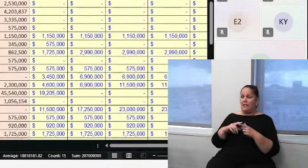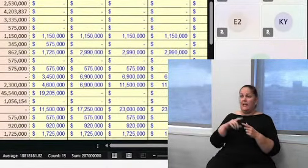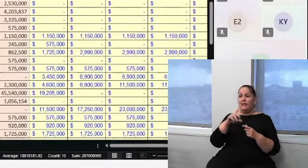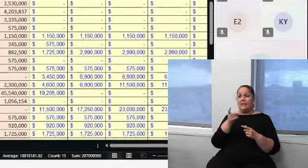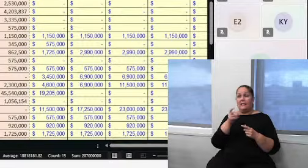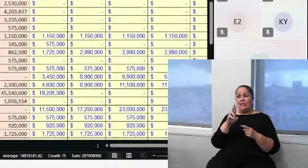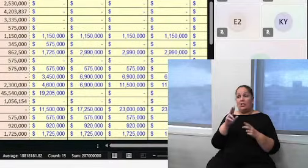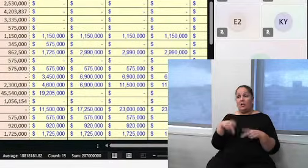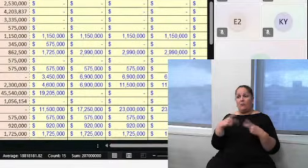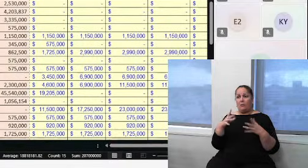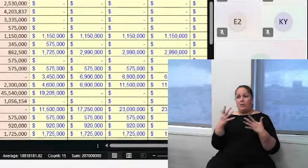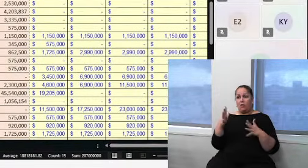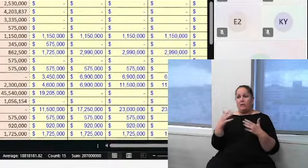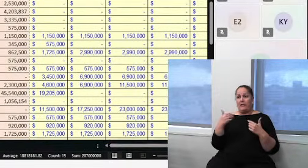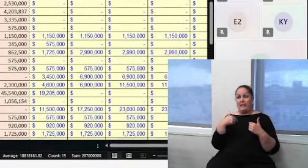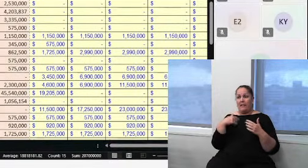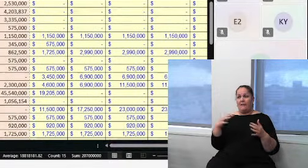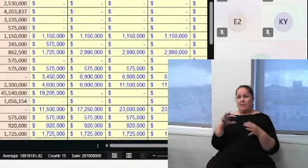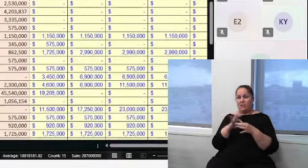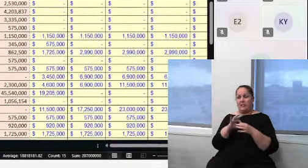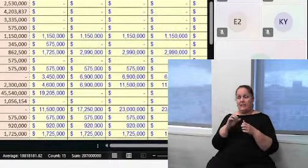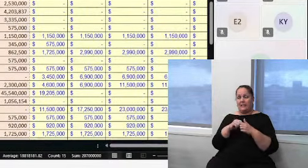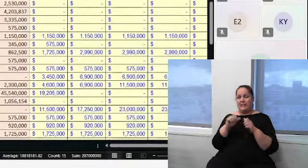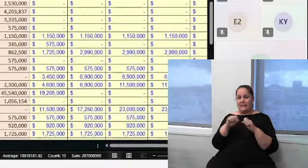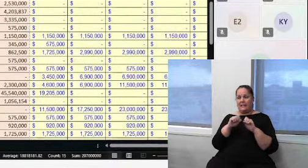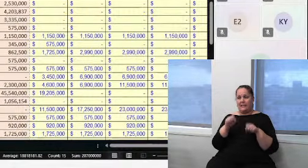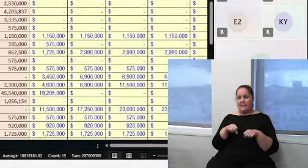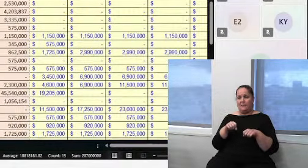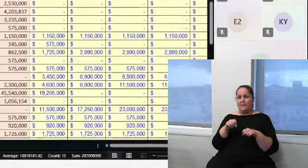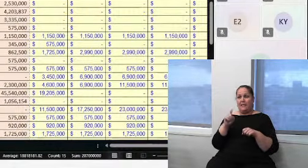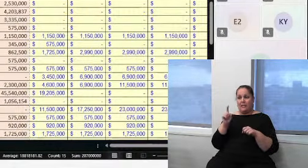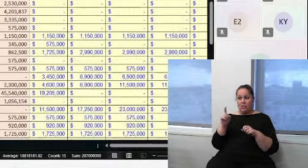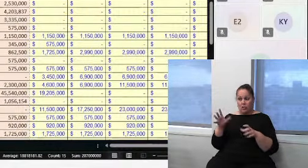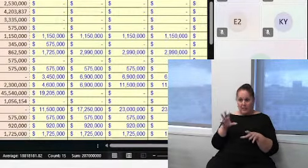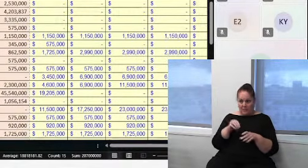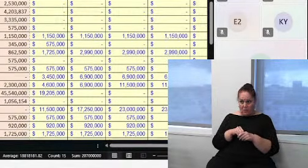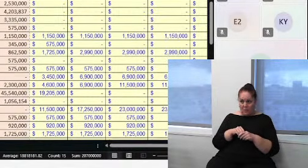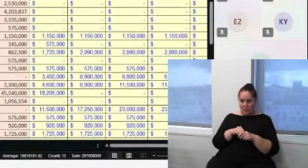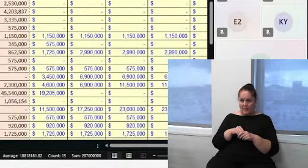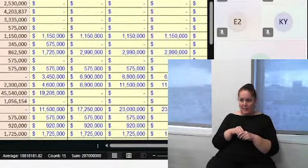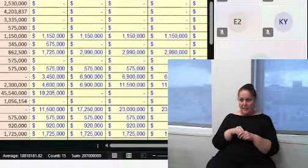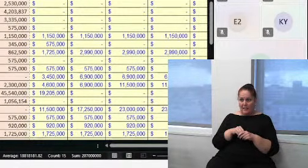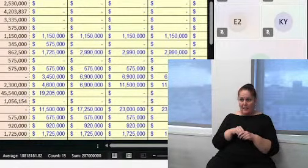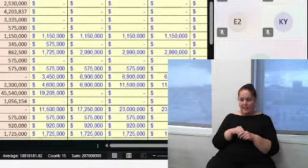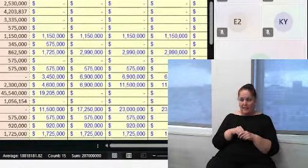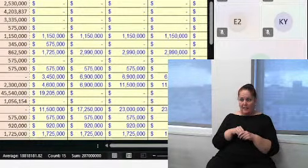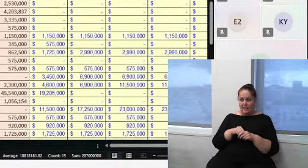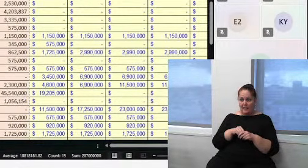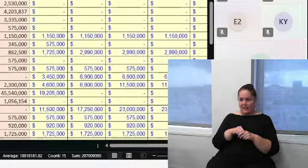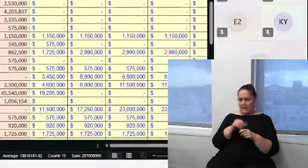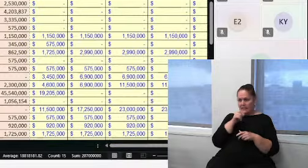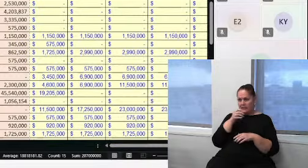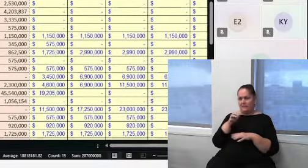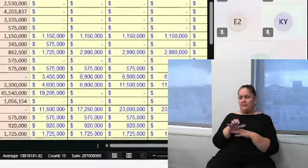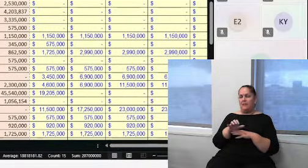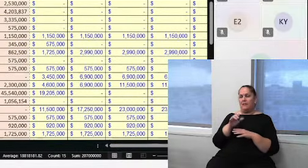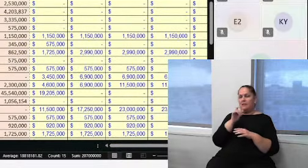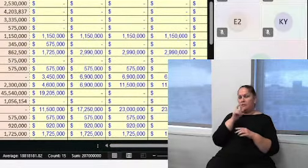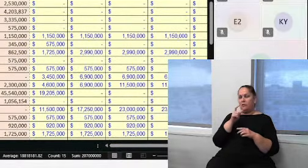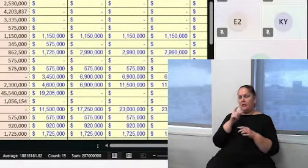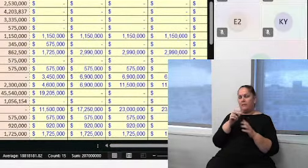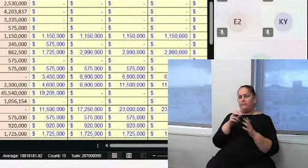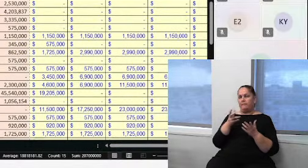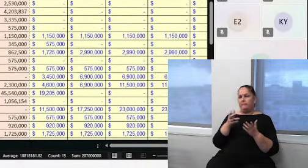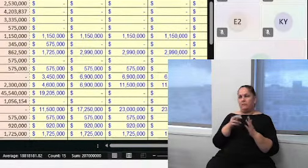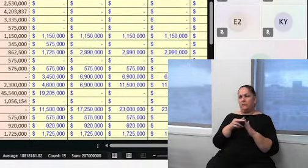proponent. Their DER proponent already has interconnected the system. Should it include it? Should it include it? I'm really not in a position